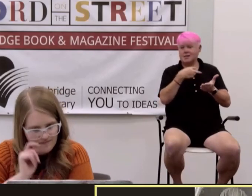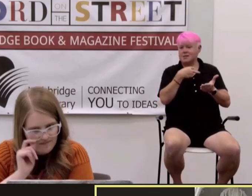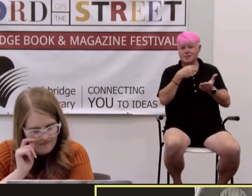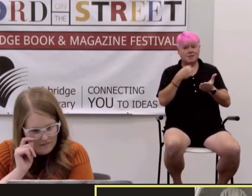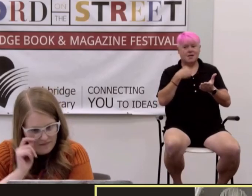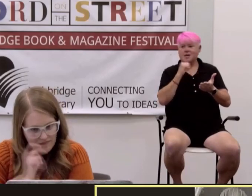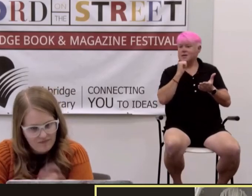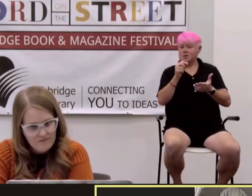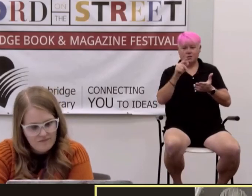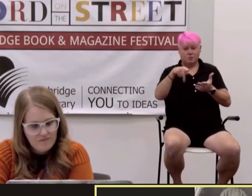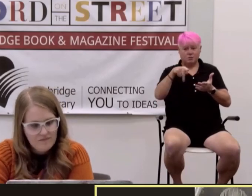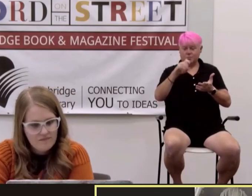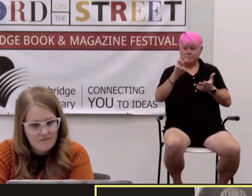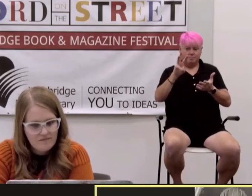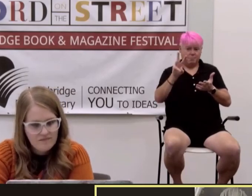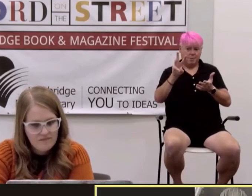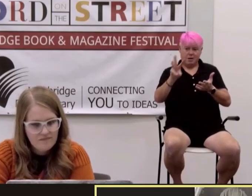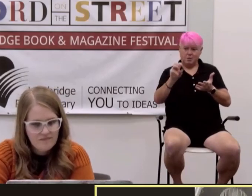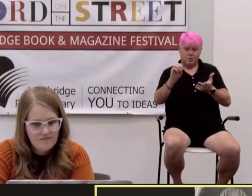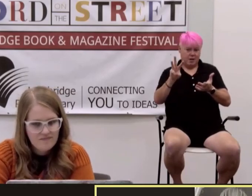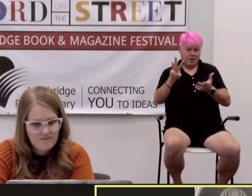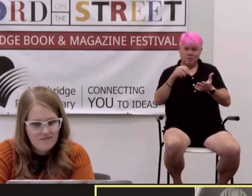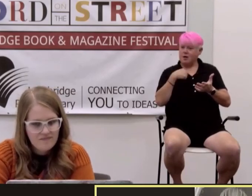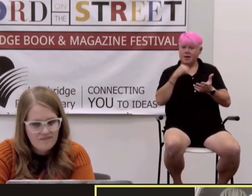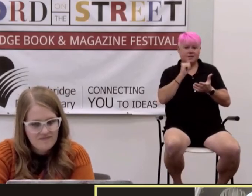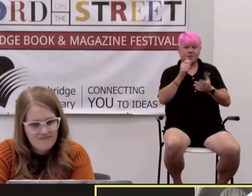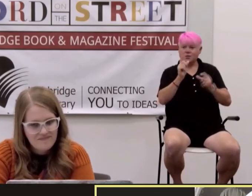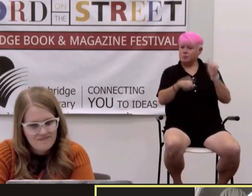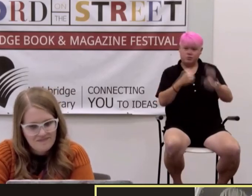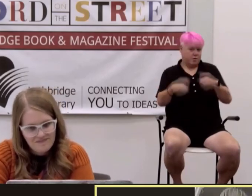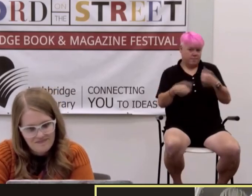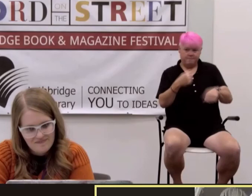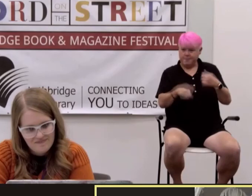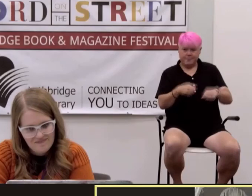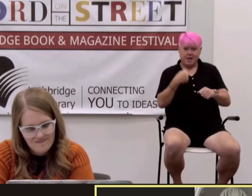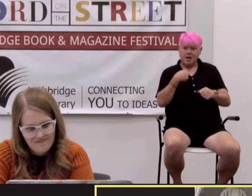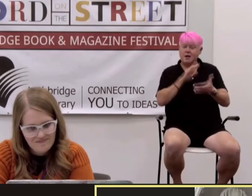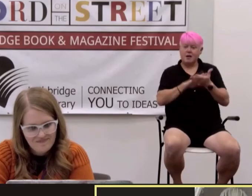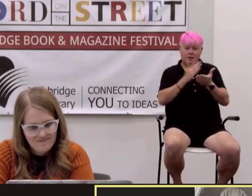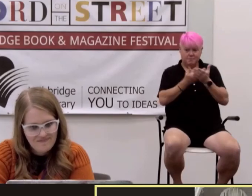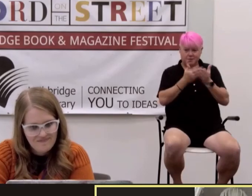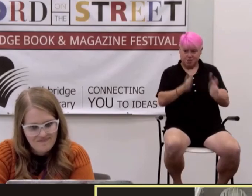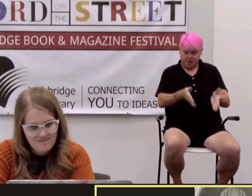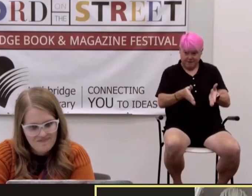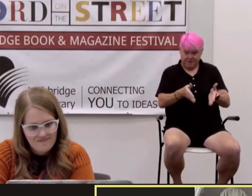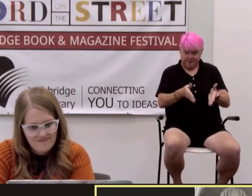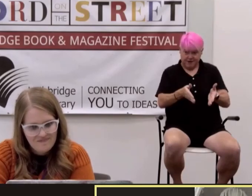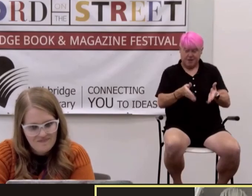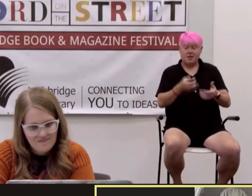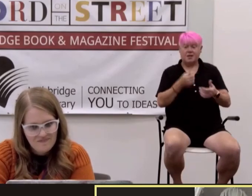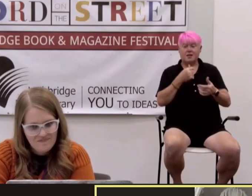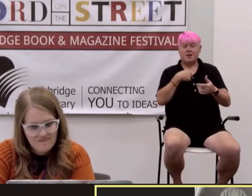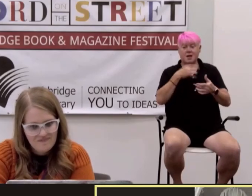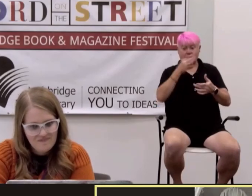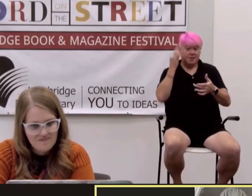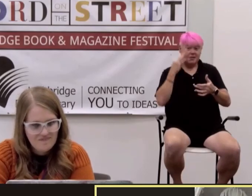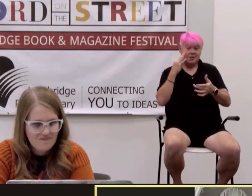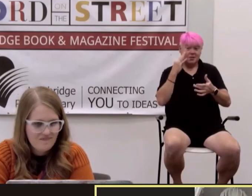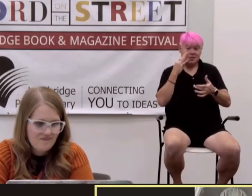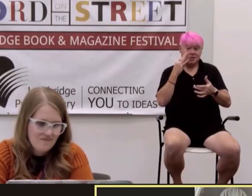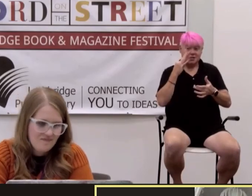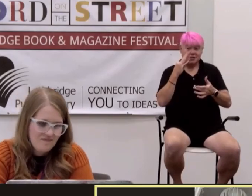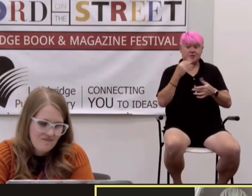I don't drum. Okay, that's a reality. I'm a chef. I cook. I'm Indigenous. I just make Indigenous